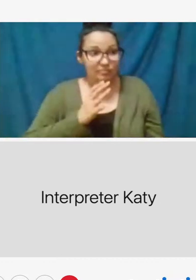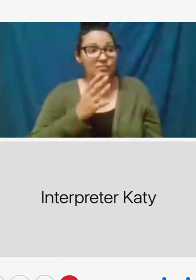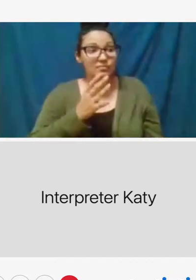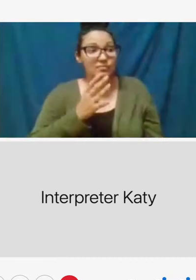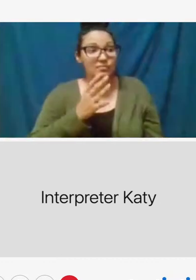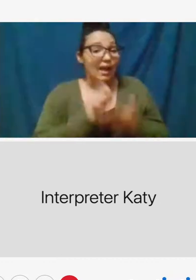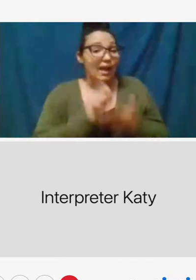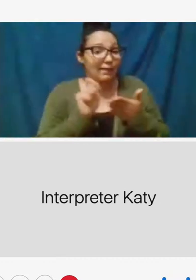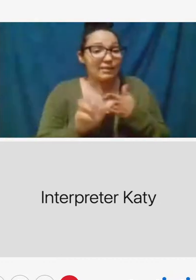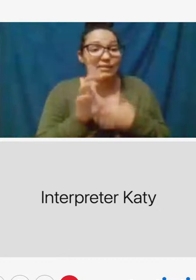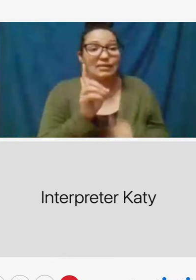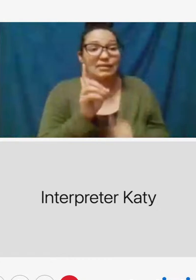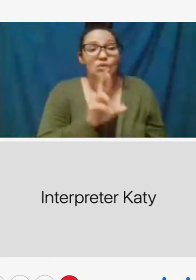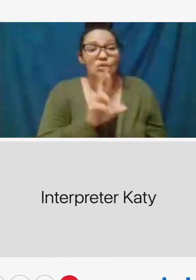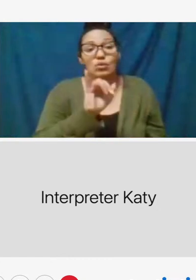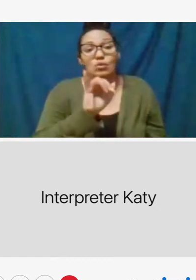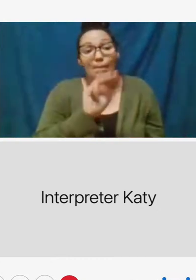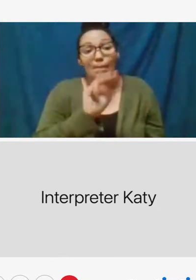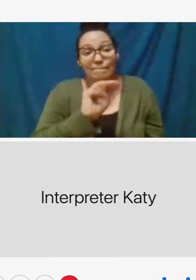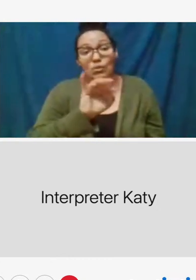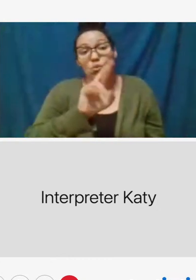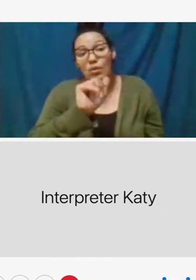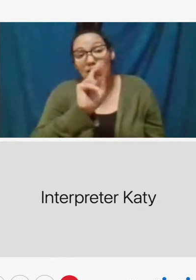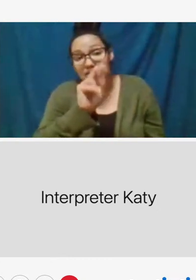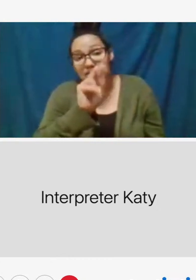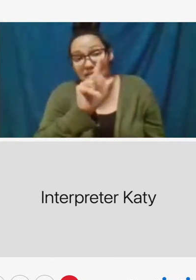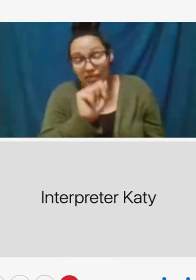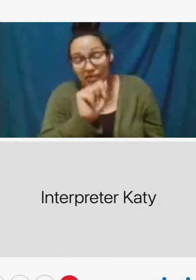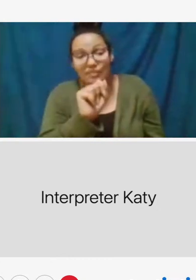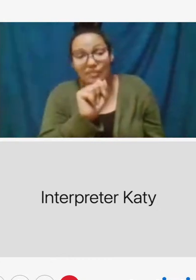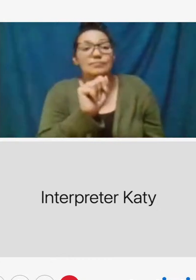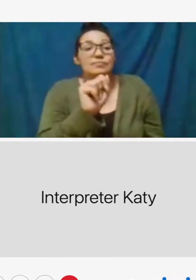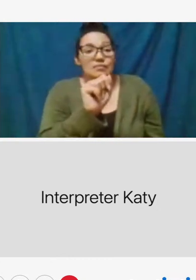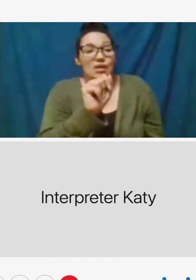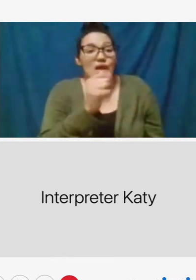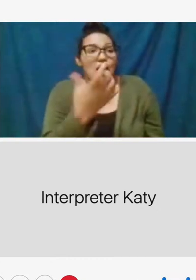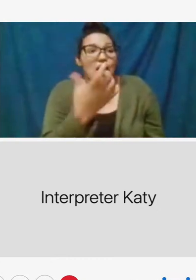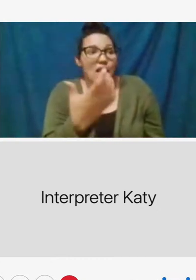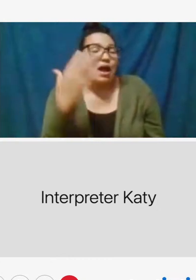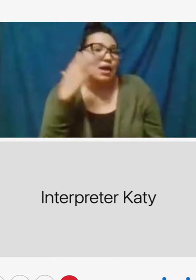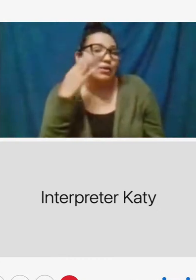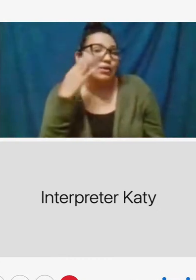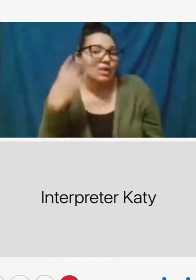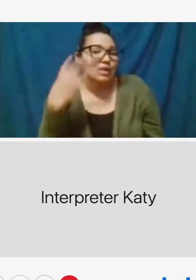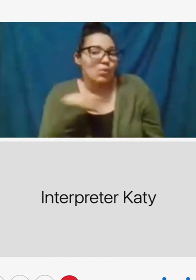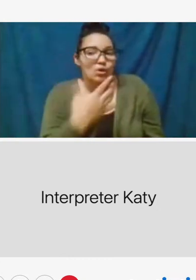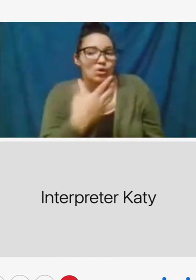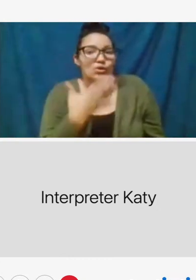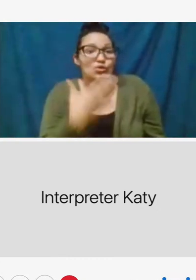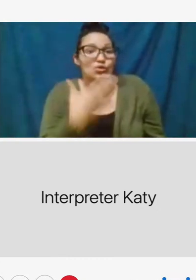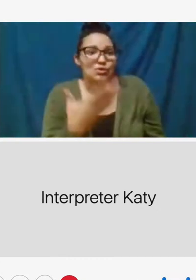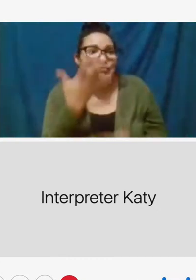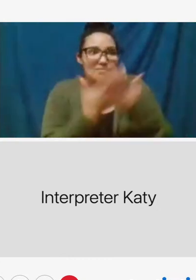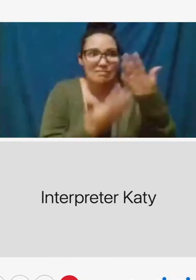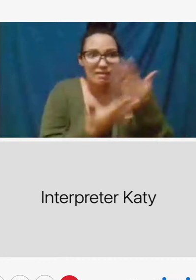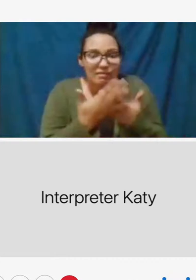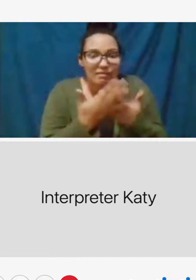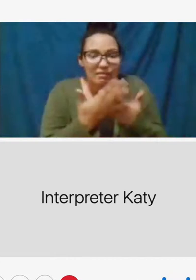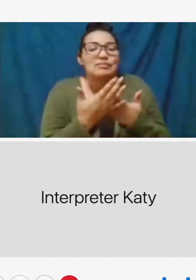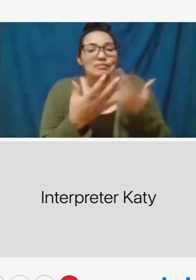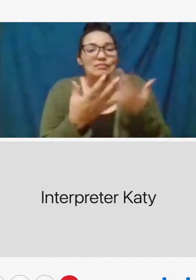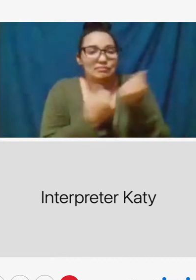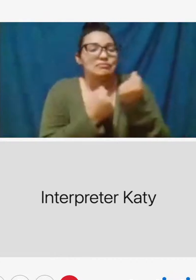Miranda um I know that we are in great hands because we have utmost